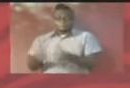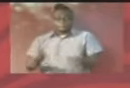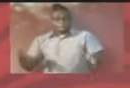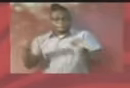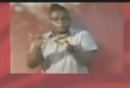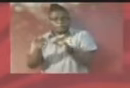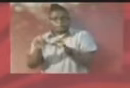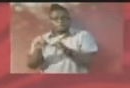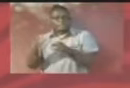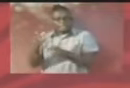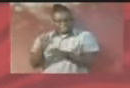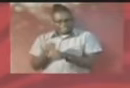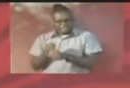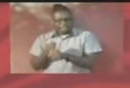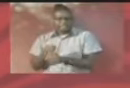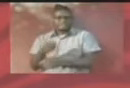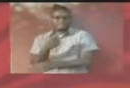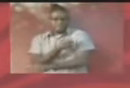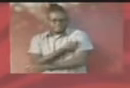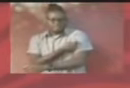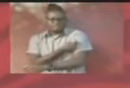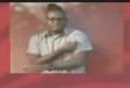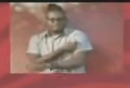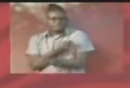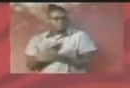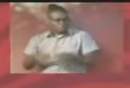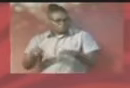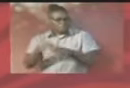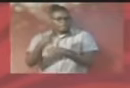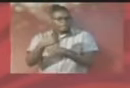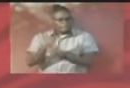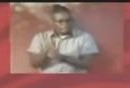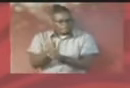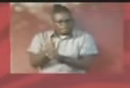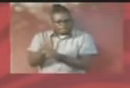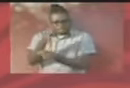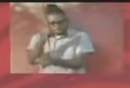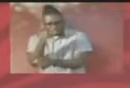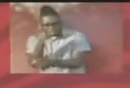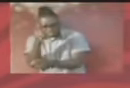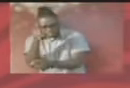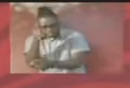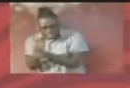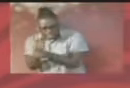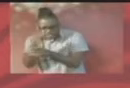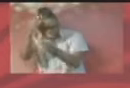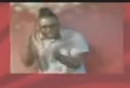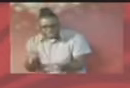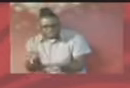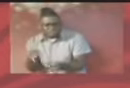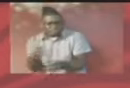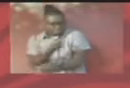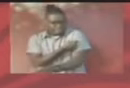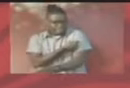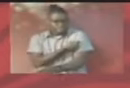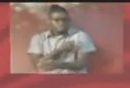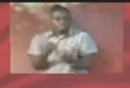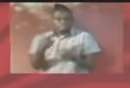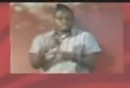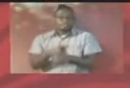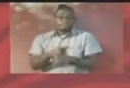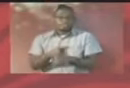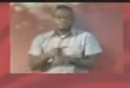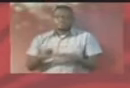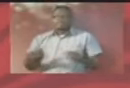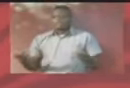the importance of making an informed decision when it relates to vaccination. Today, I am here